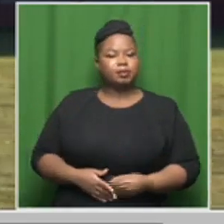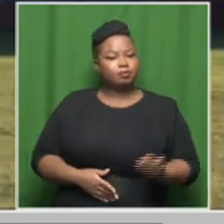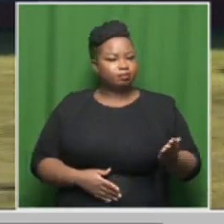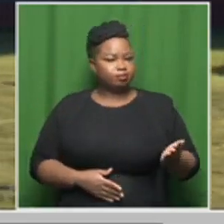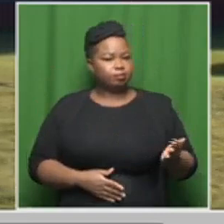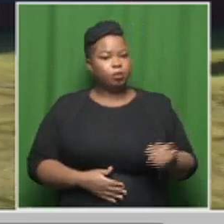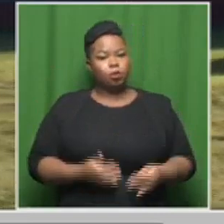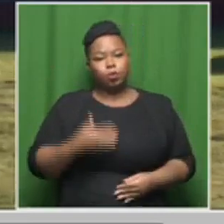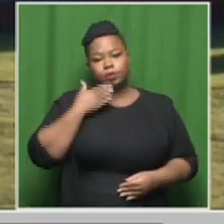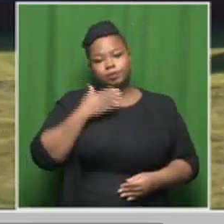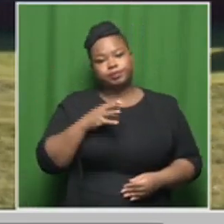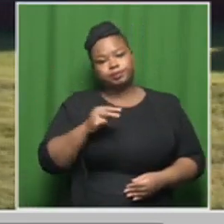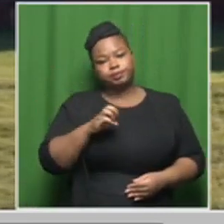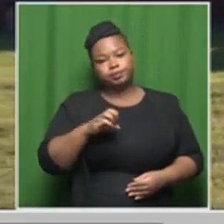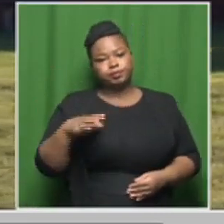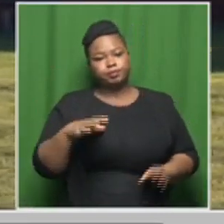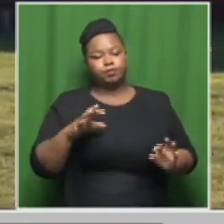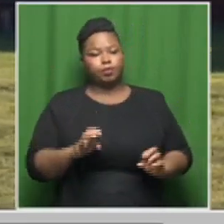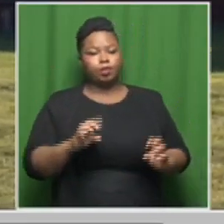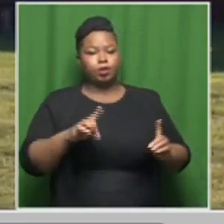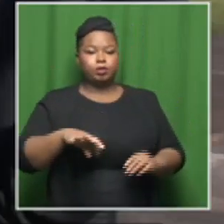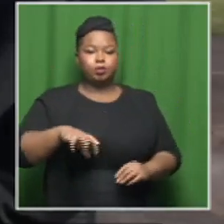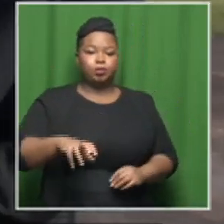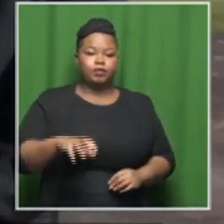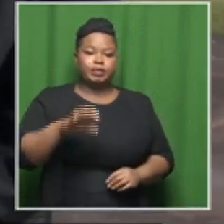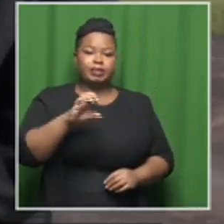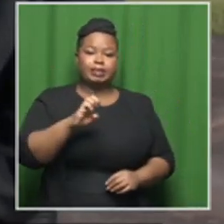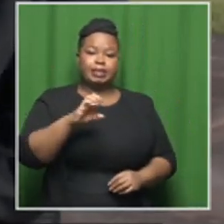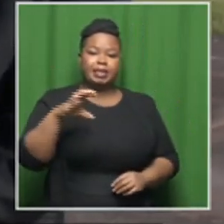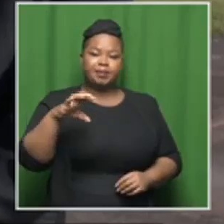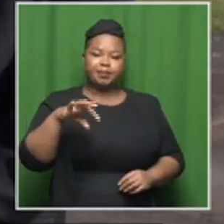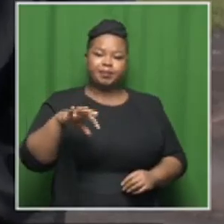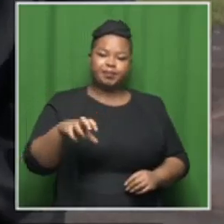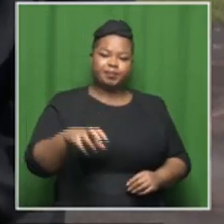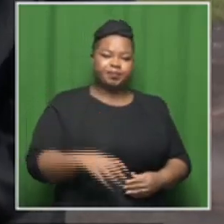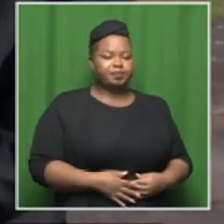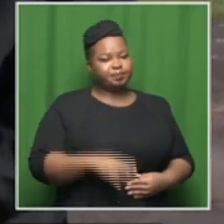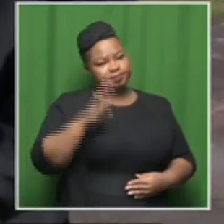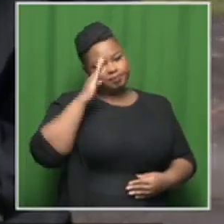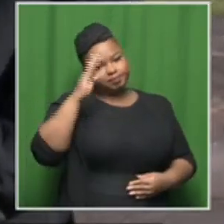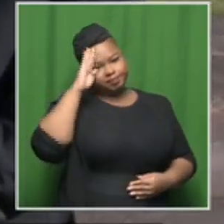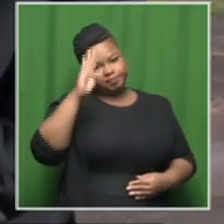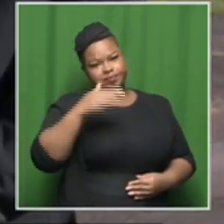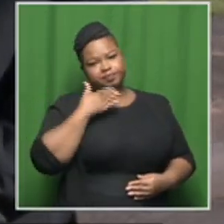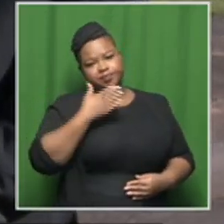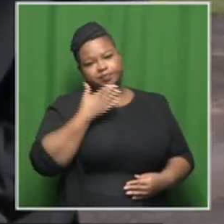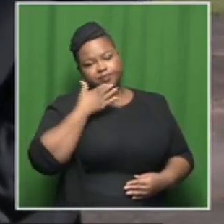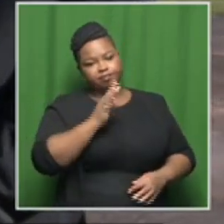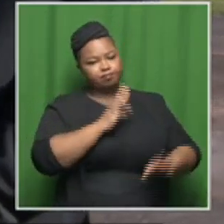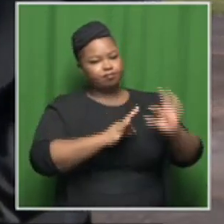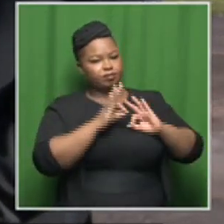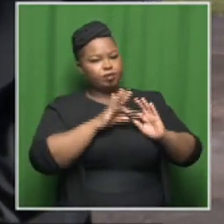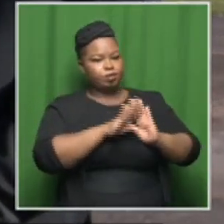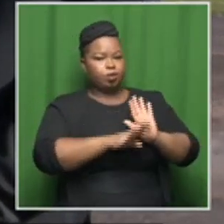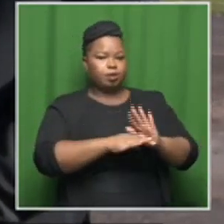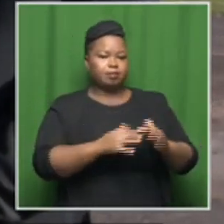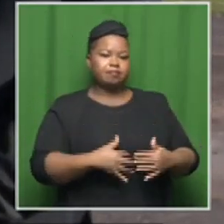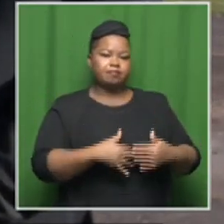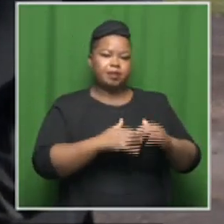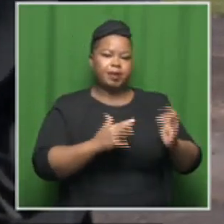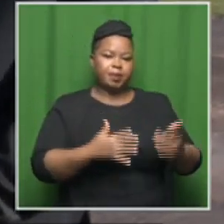now by the MEC of Education in the province, Mr. Gade. Thank you for your time. Just tell us a little bit about this program and how it came